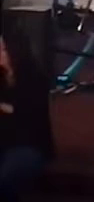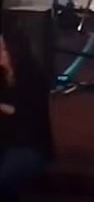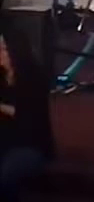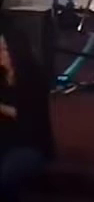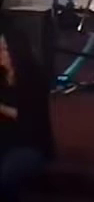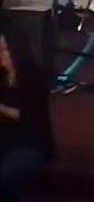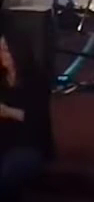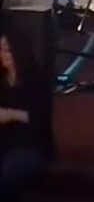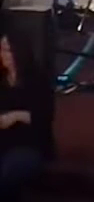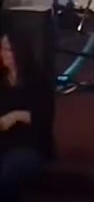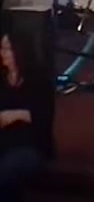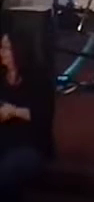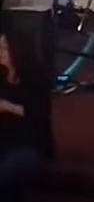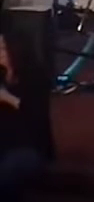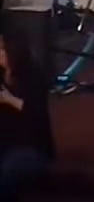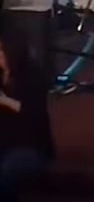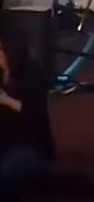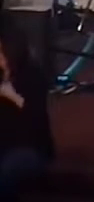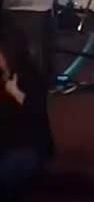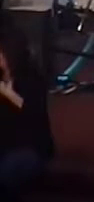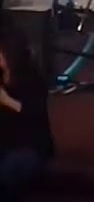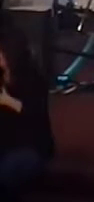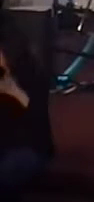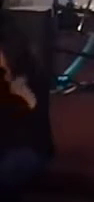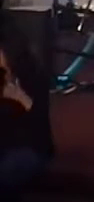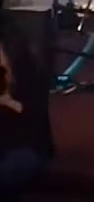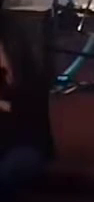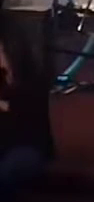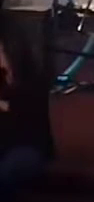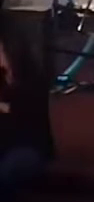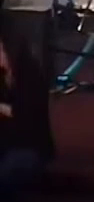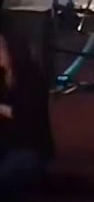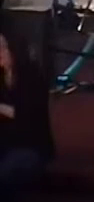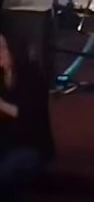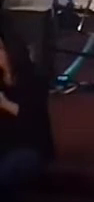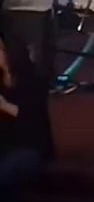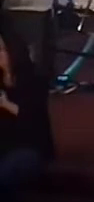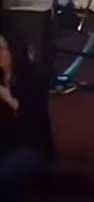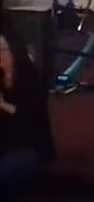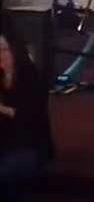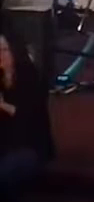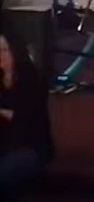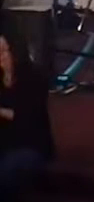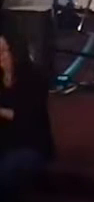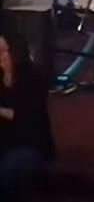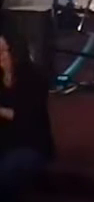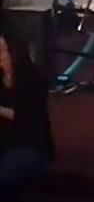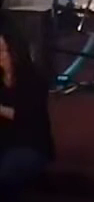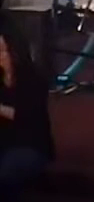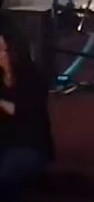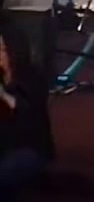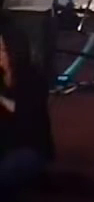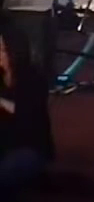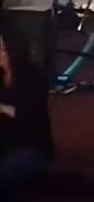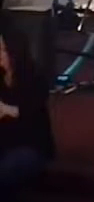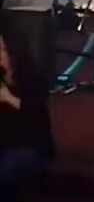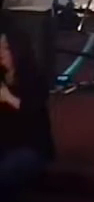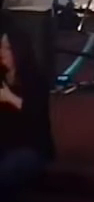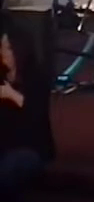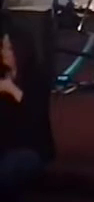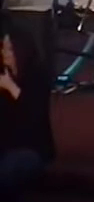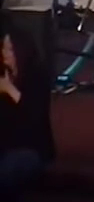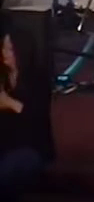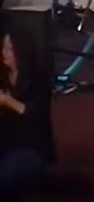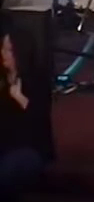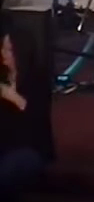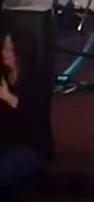depositing thankfulness in people's lives. And that's something that we should be doing, because leaders have responsibility.